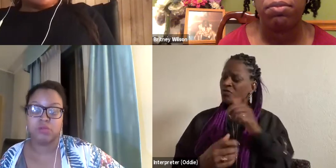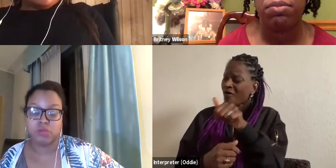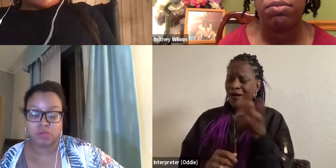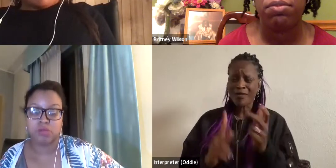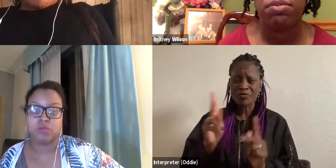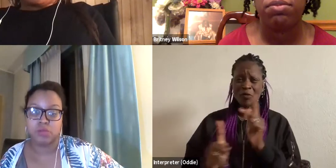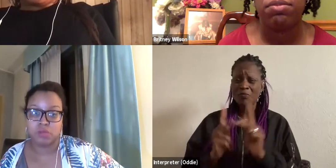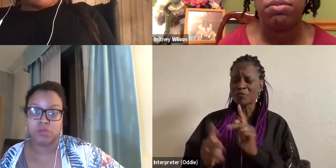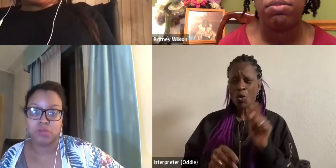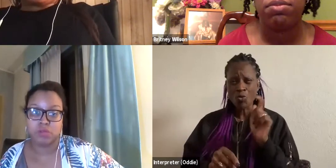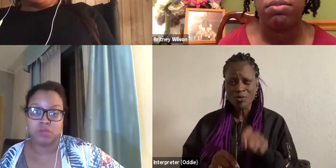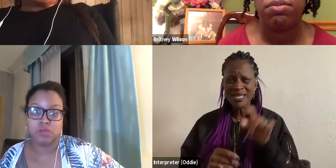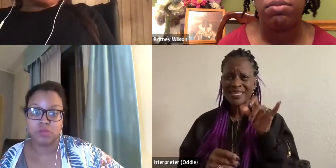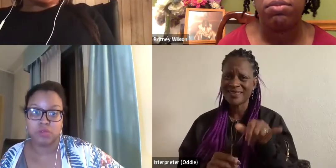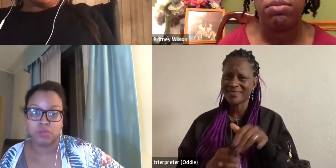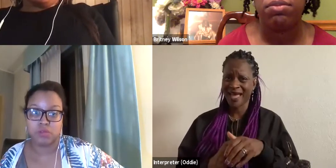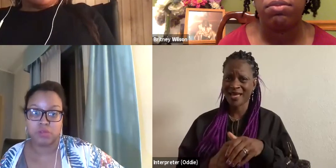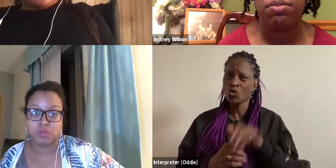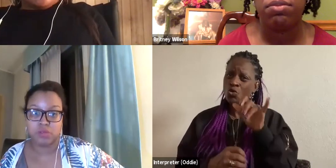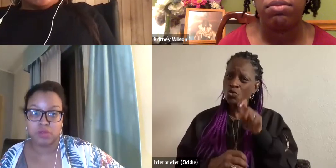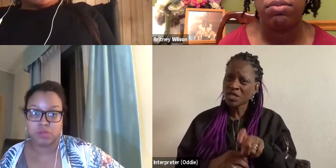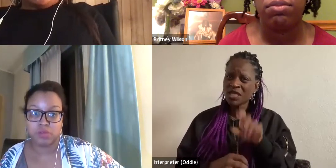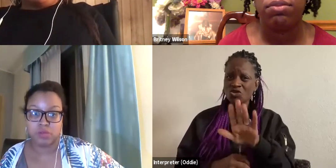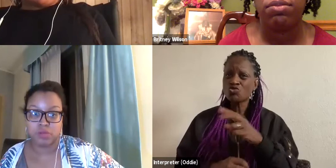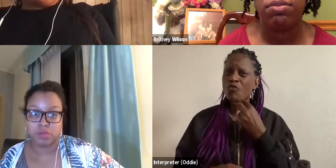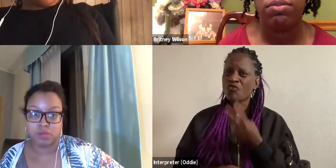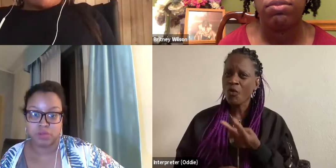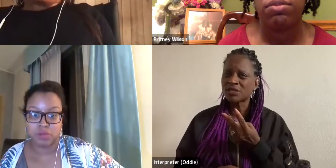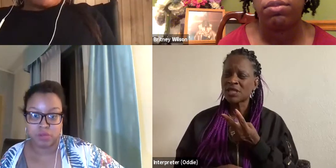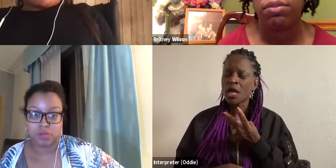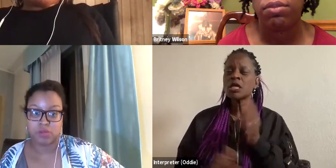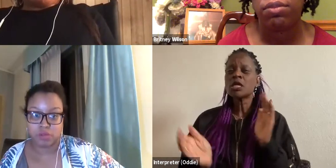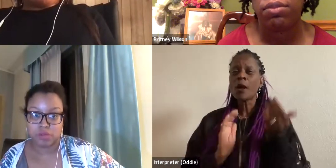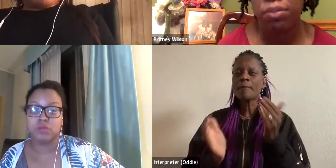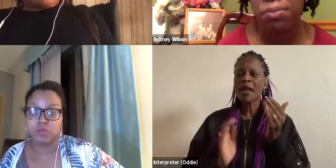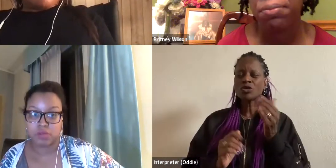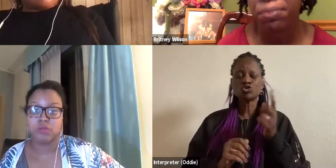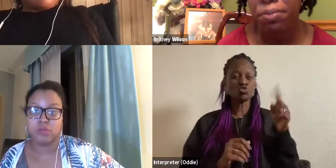time than people who just want to belittle you in a very veiled way.